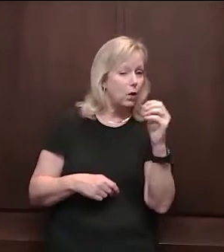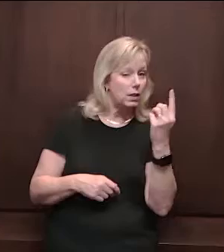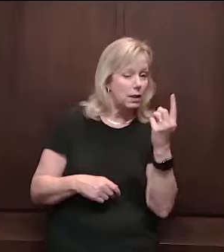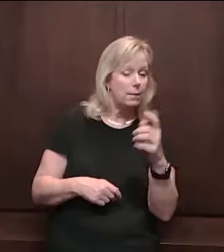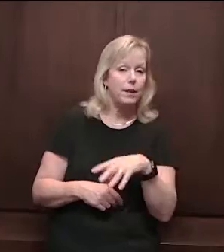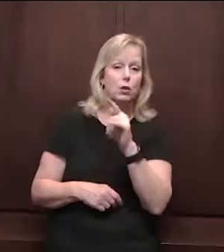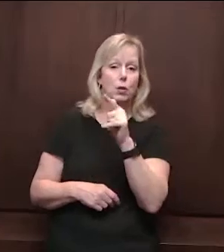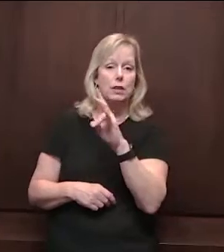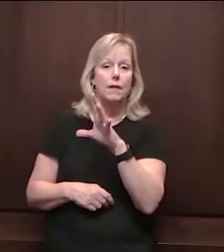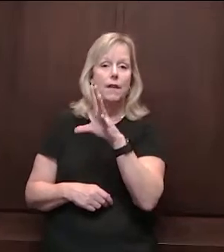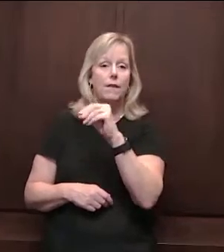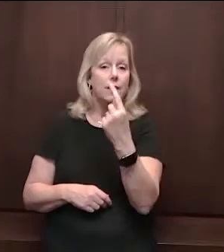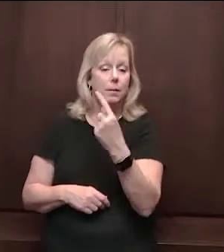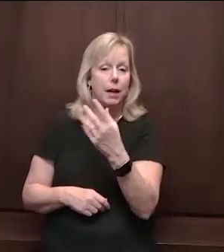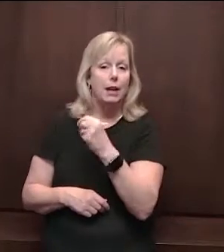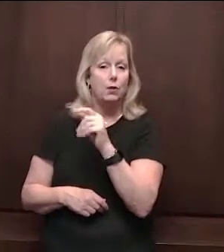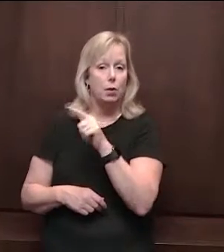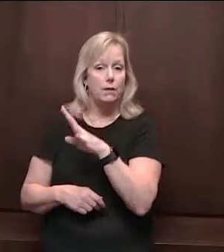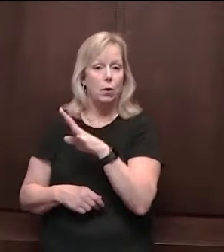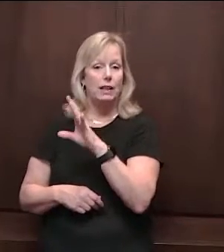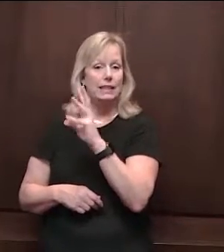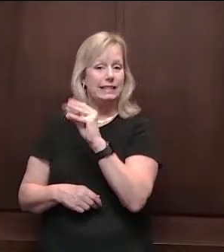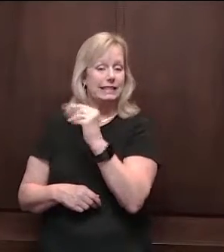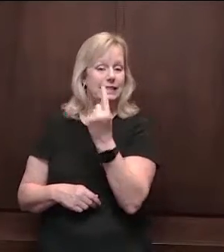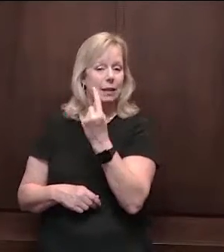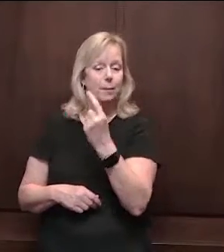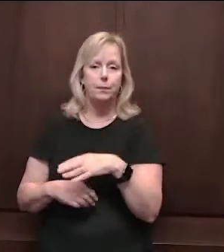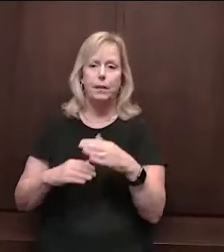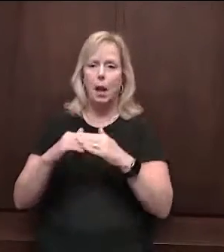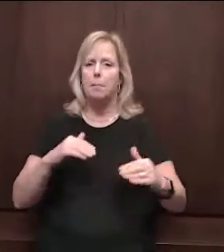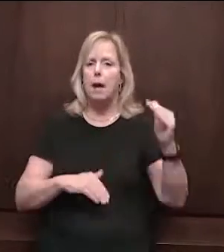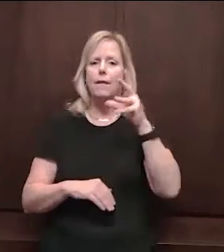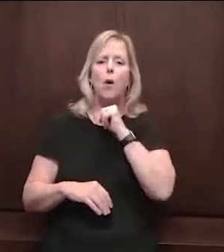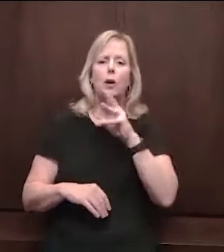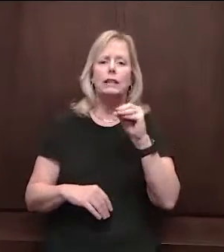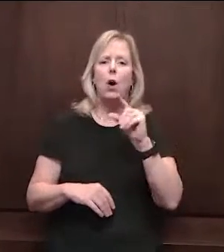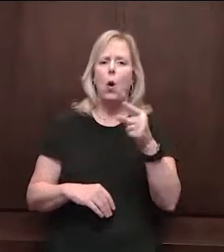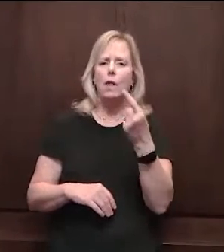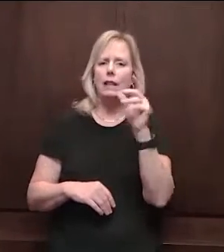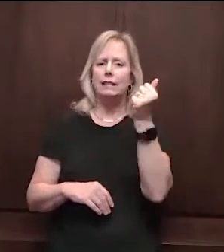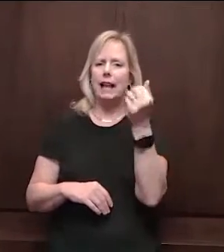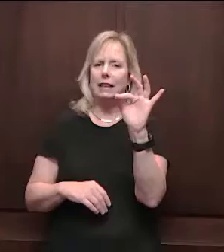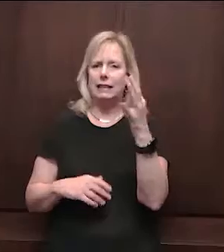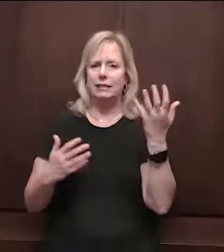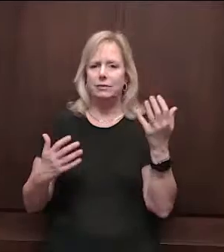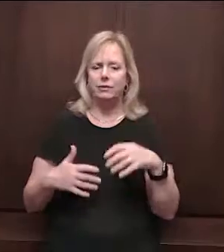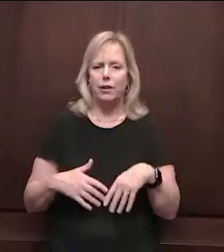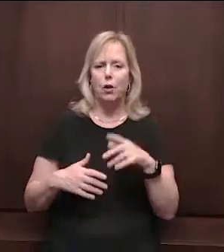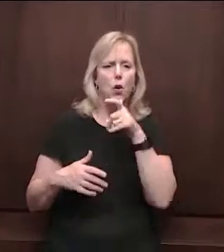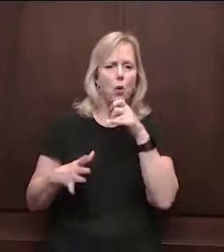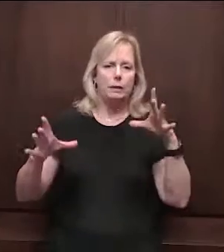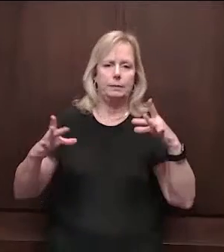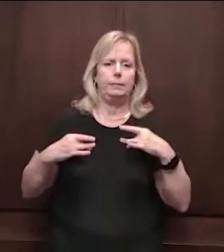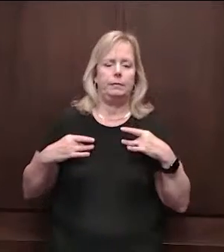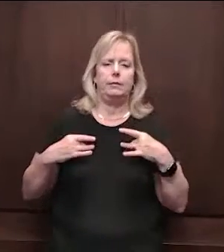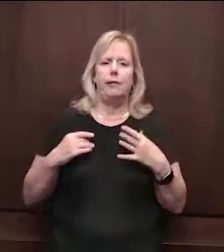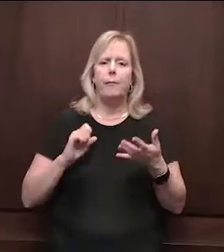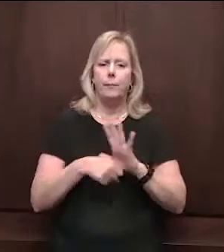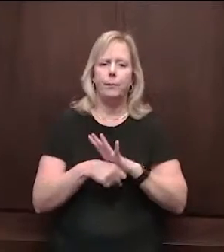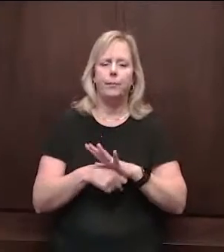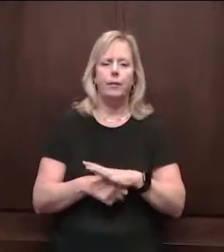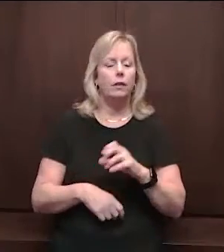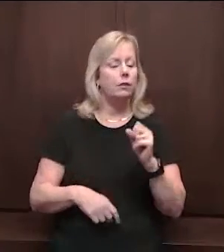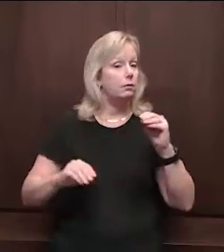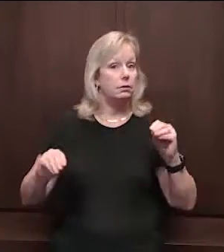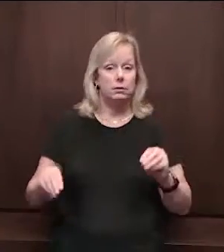in their 50s, and 24 in their 60s. Above 60s, we only have 19 that have contracted this virus. So